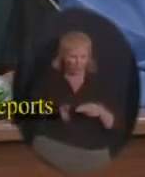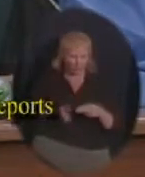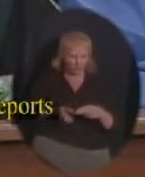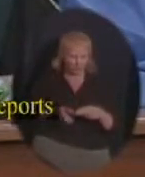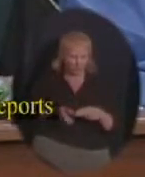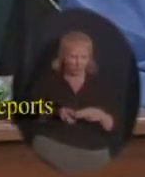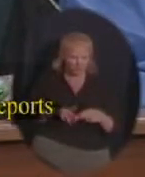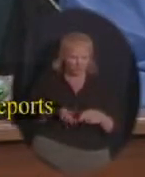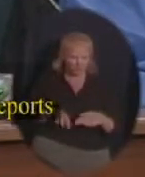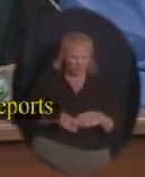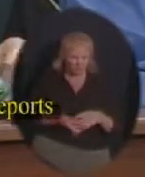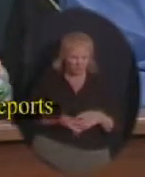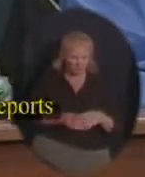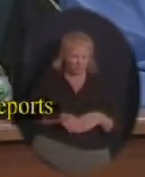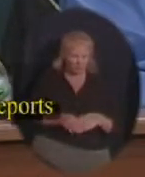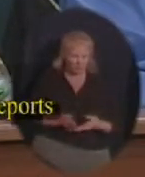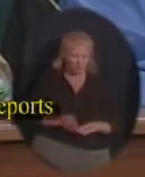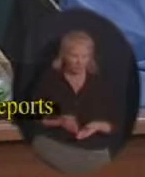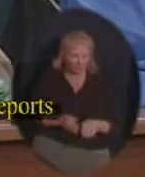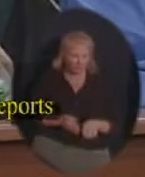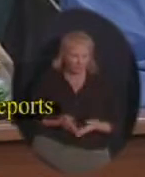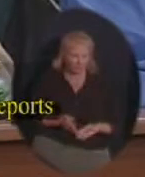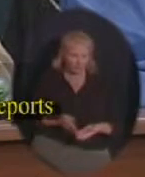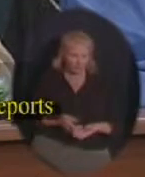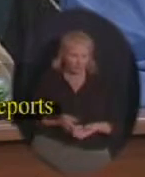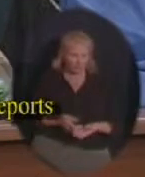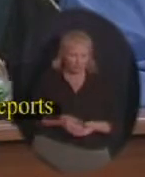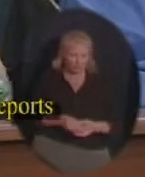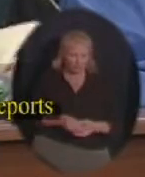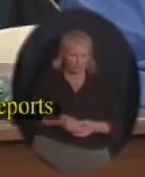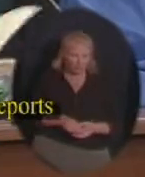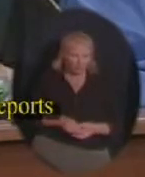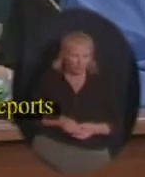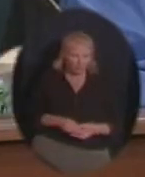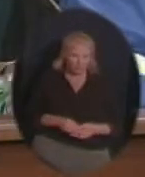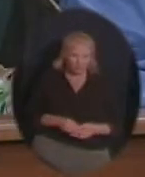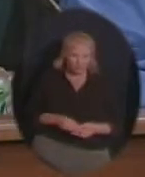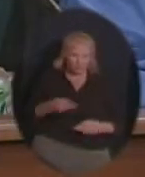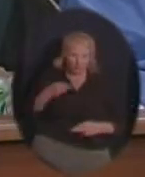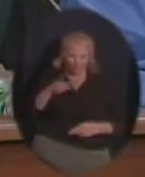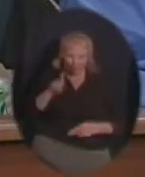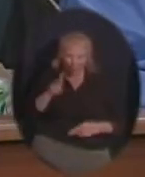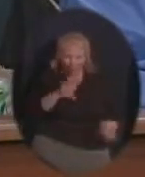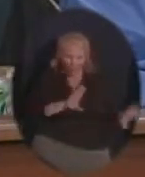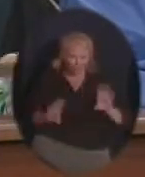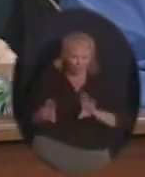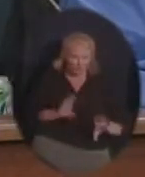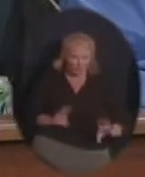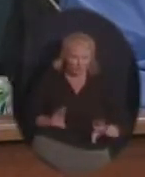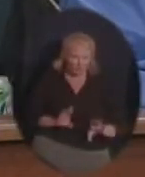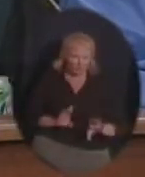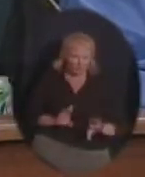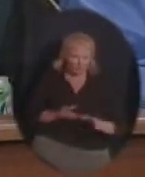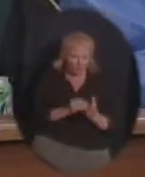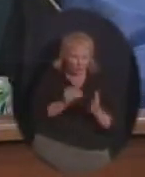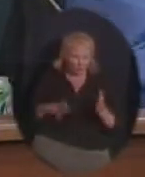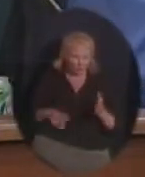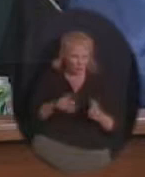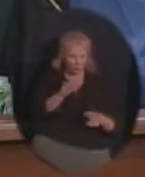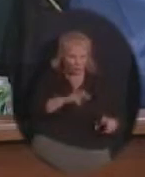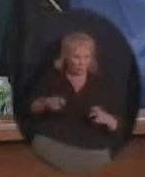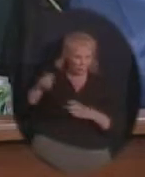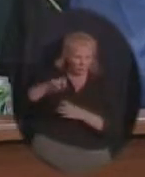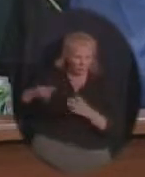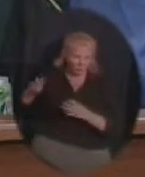payable register, programs, procedures, policies, human resource actions, student trips, curriculum,